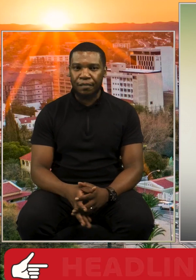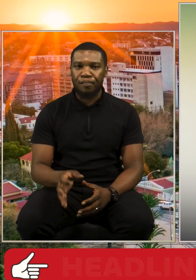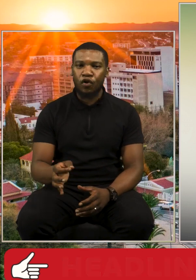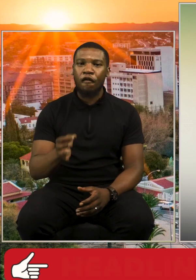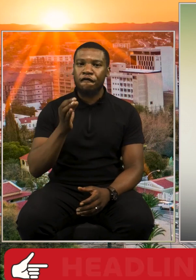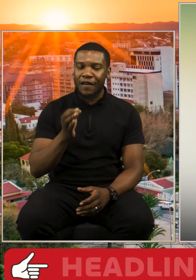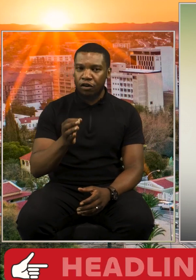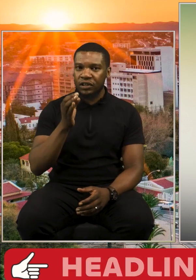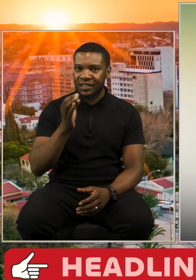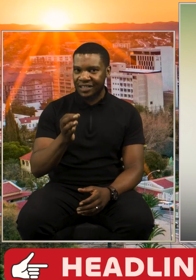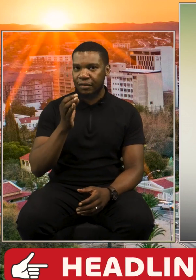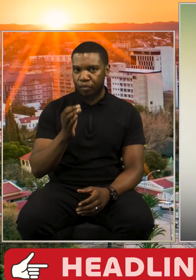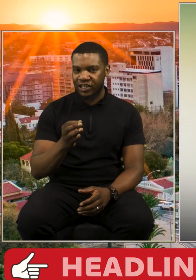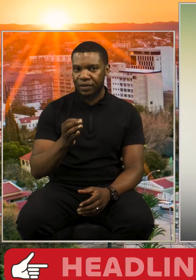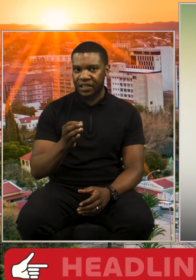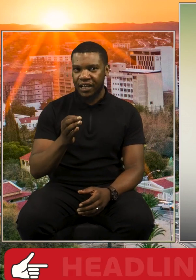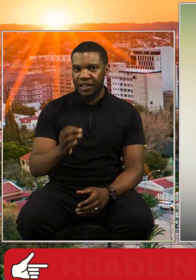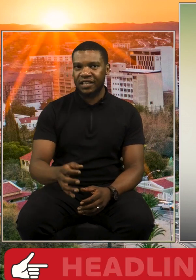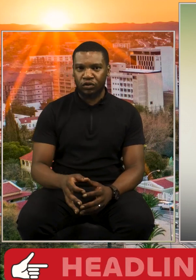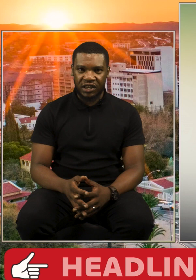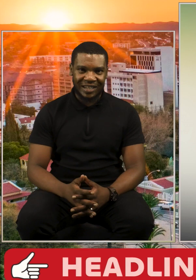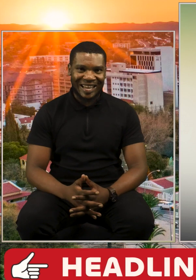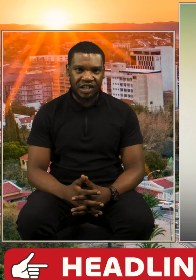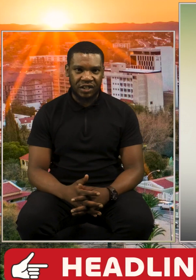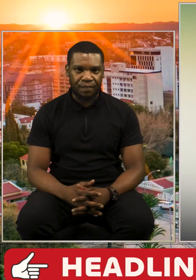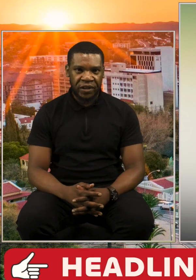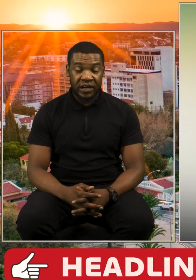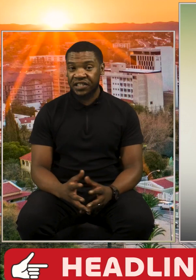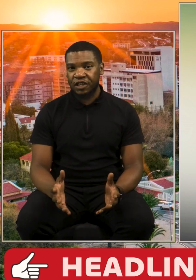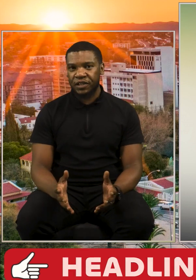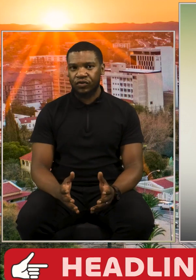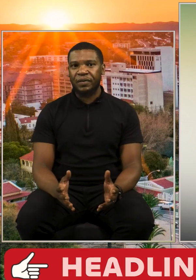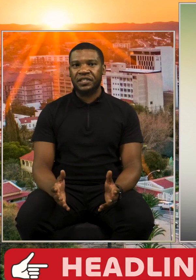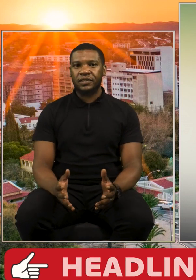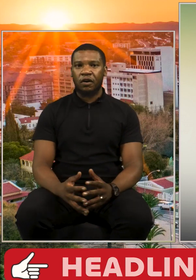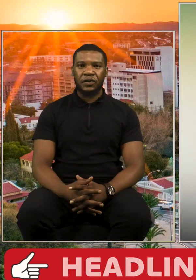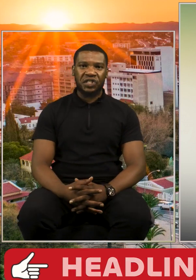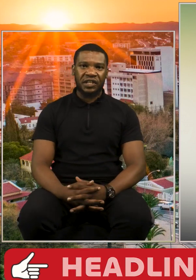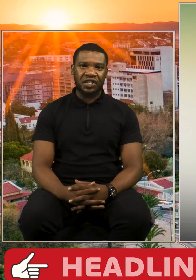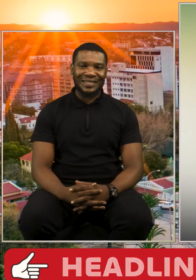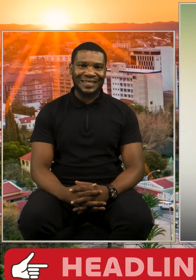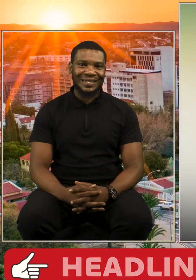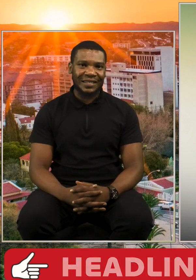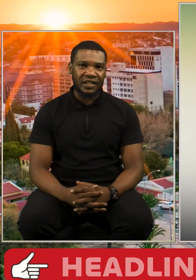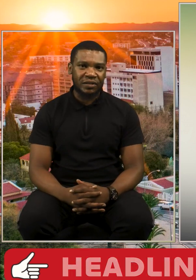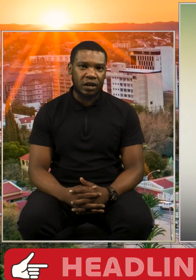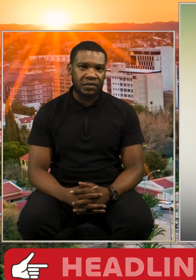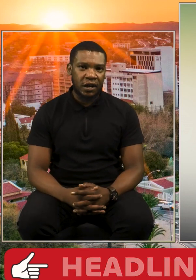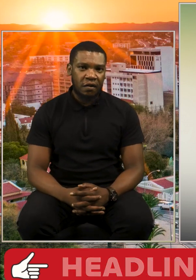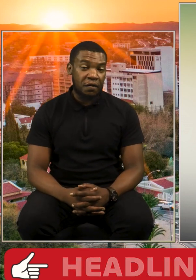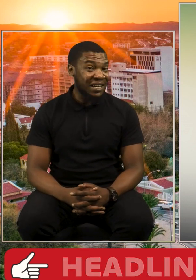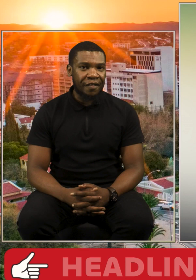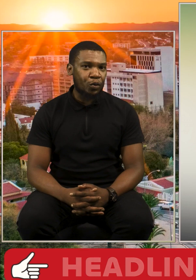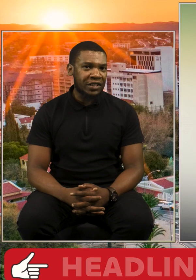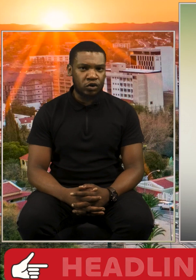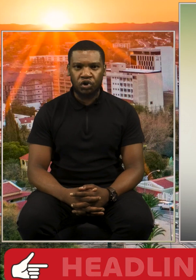nation's profound disappointment in Sebutinde's actions. In a statement reminiscent of a teenager distancing themselves